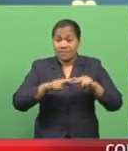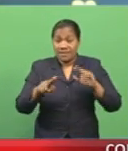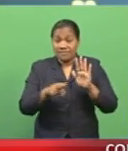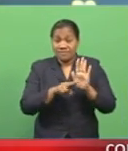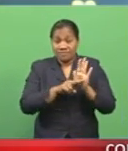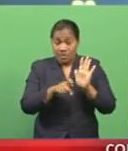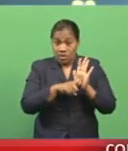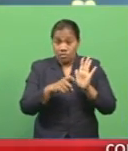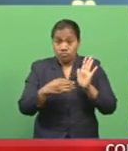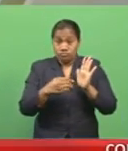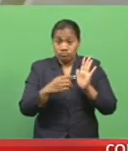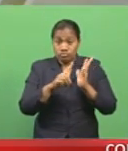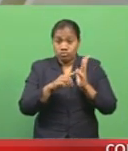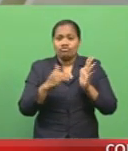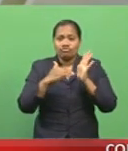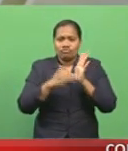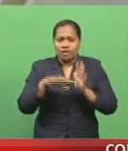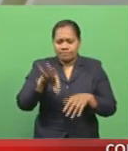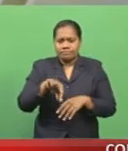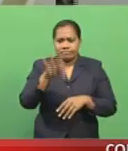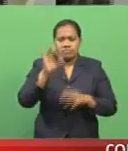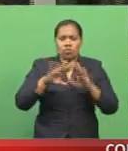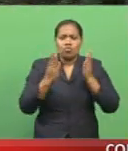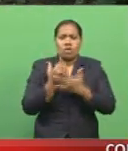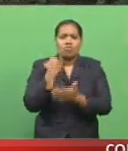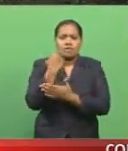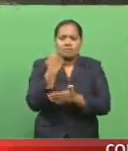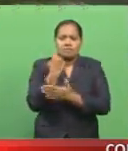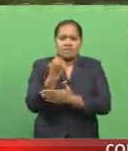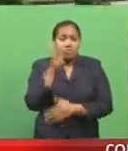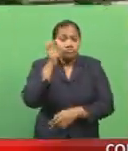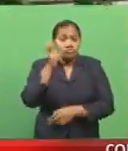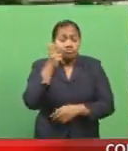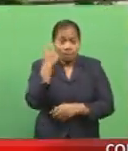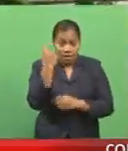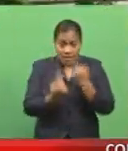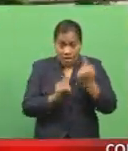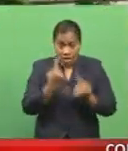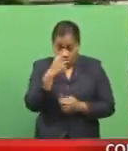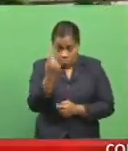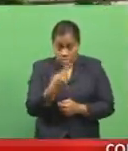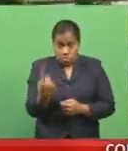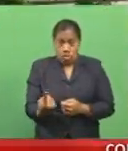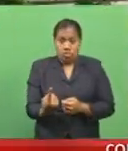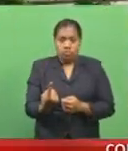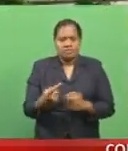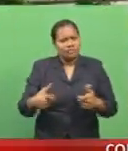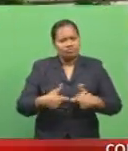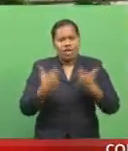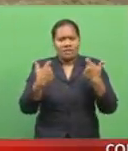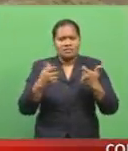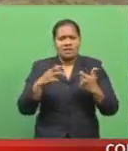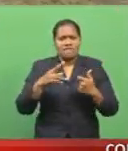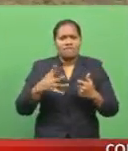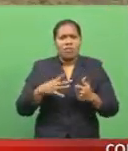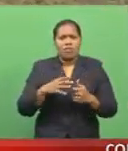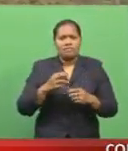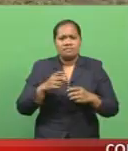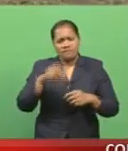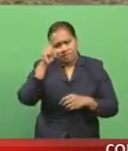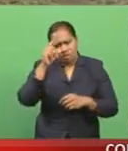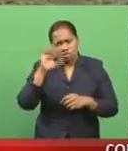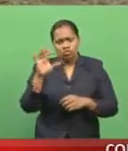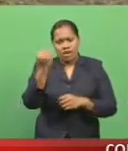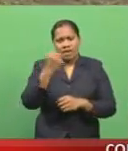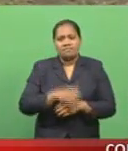chair nominated for World Rugby Executive Committee, and training alone a challenge for Flying Fijians winger. This and